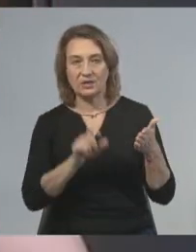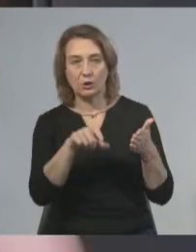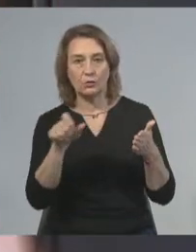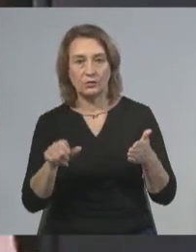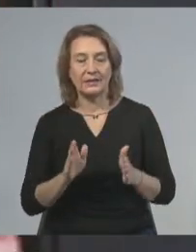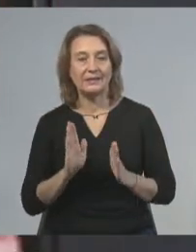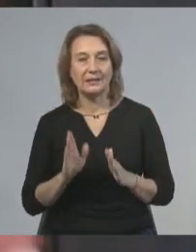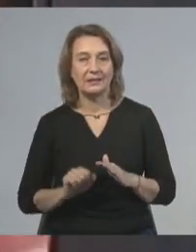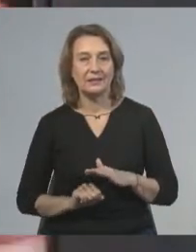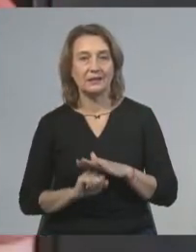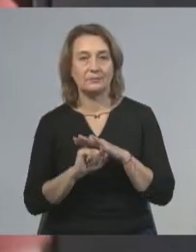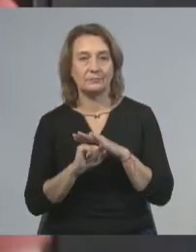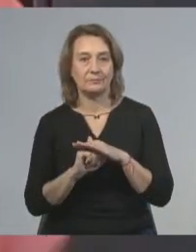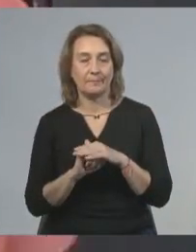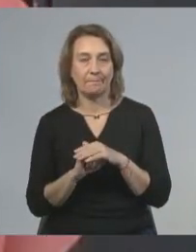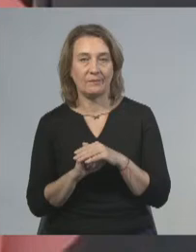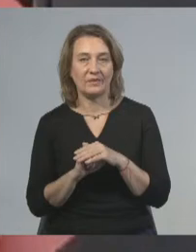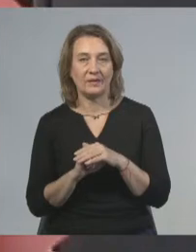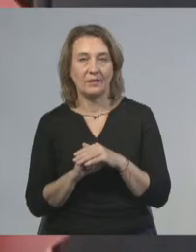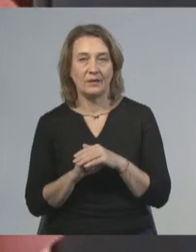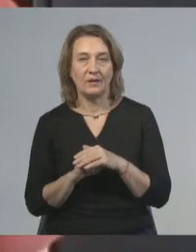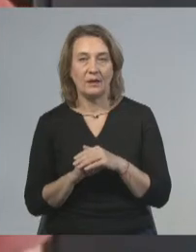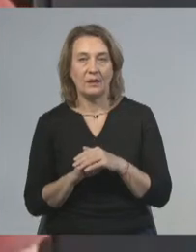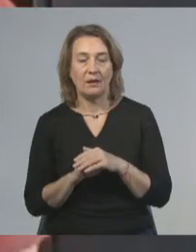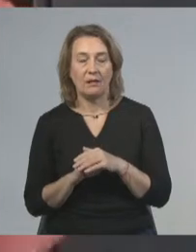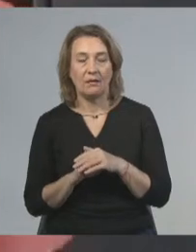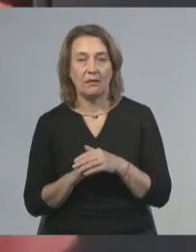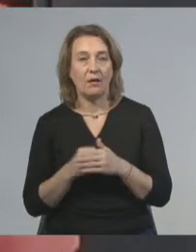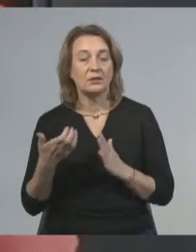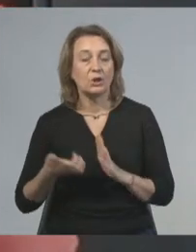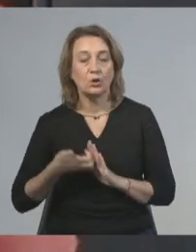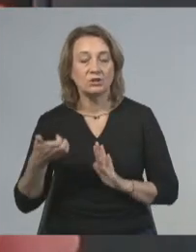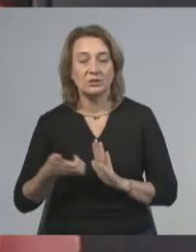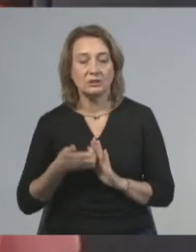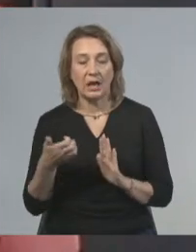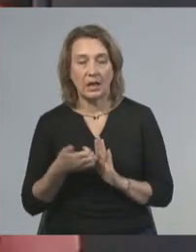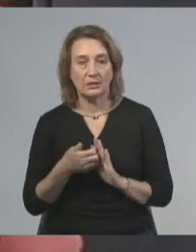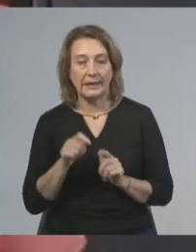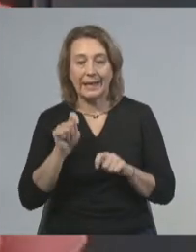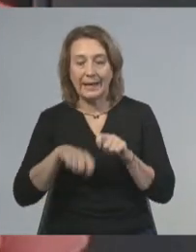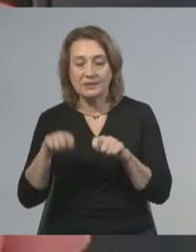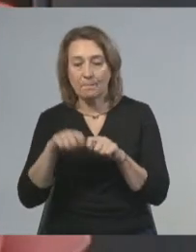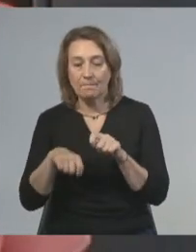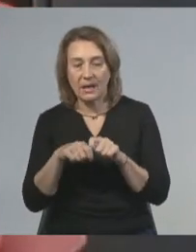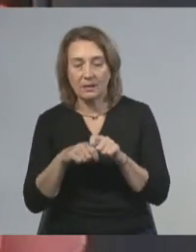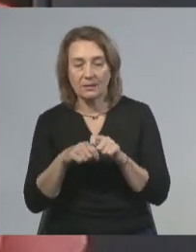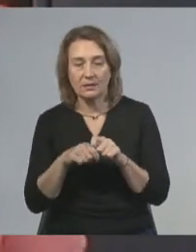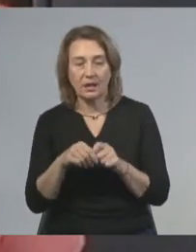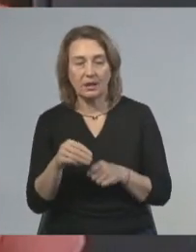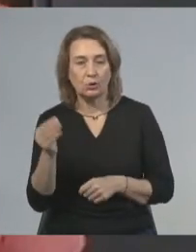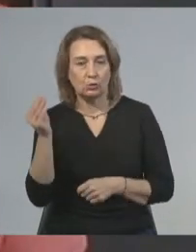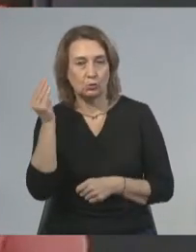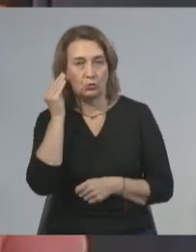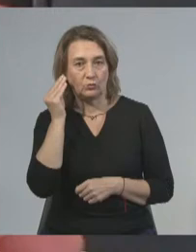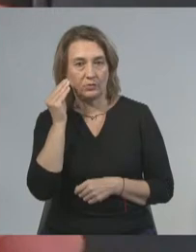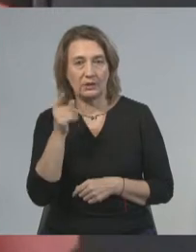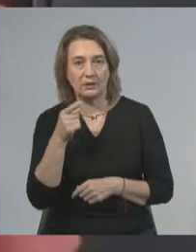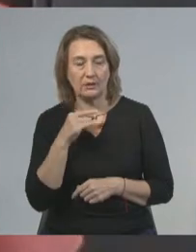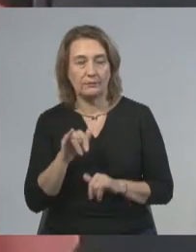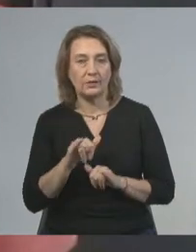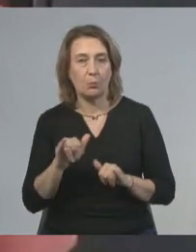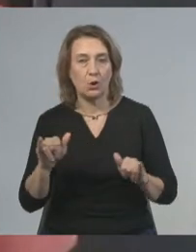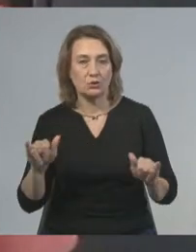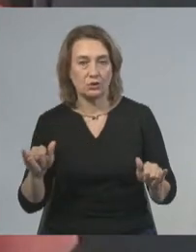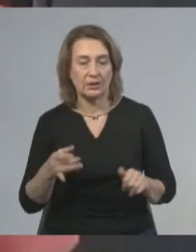to widen the network of our experts because this lack of expertise is an